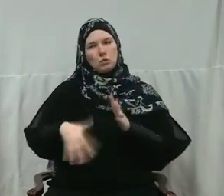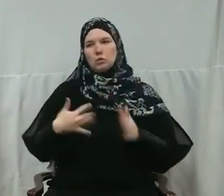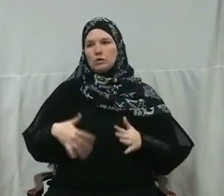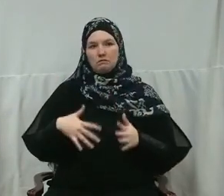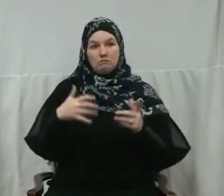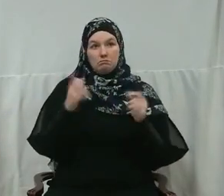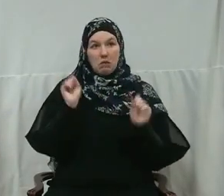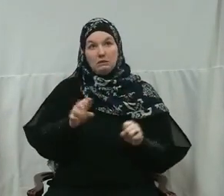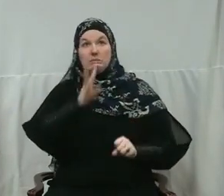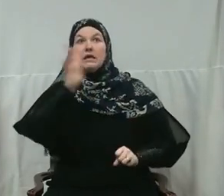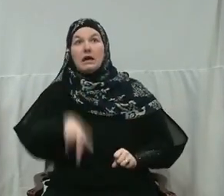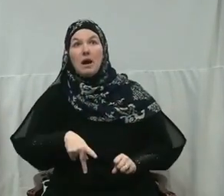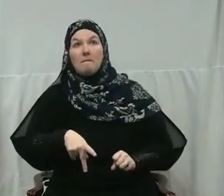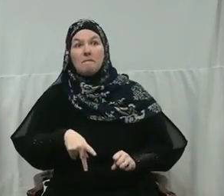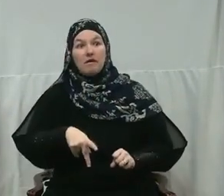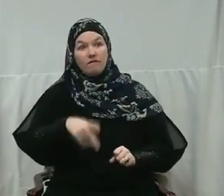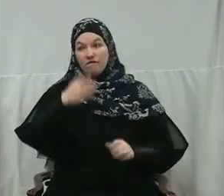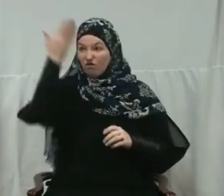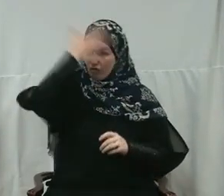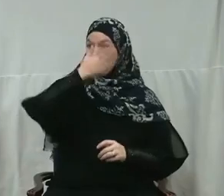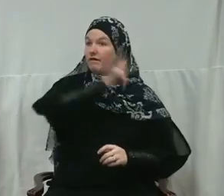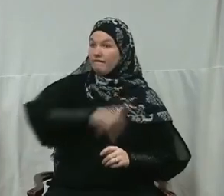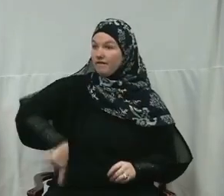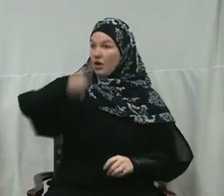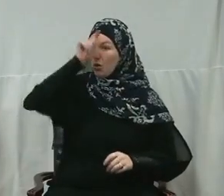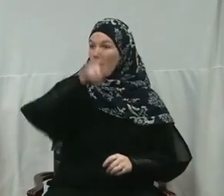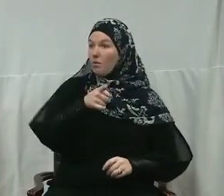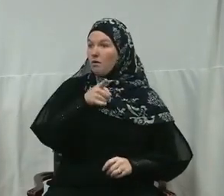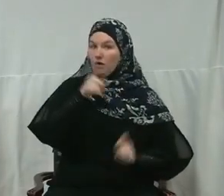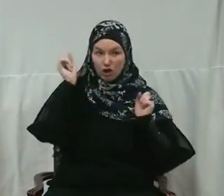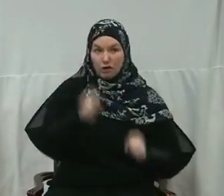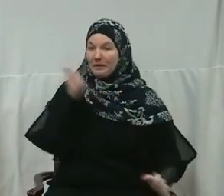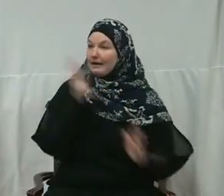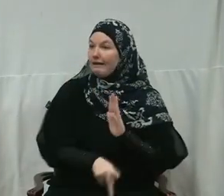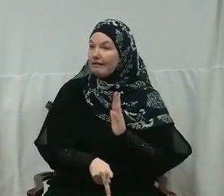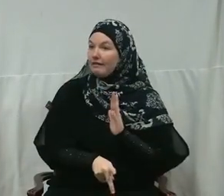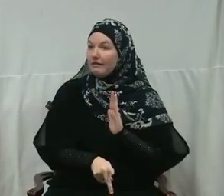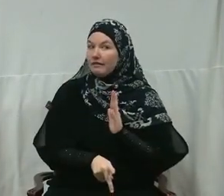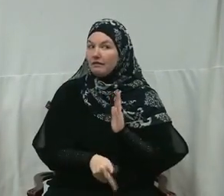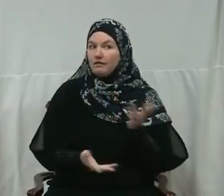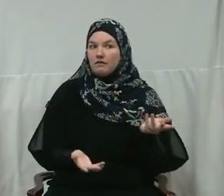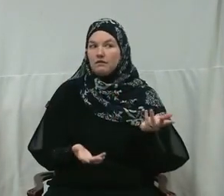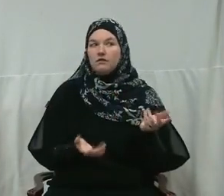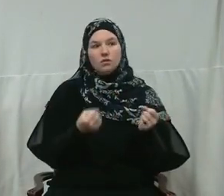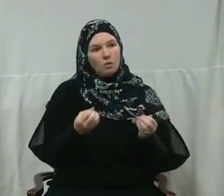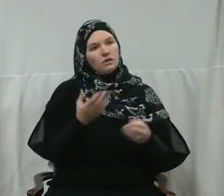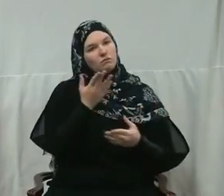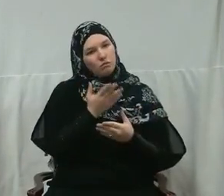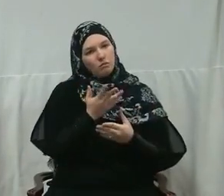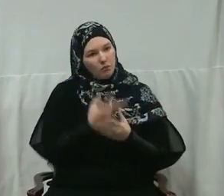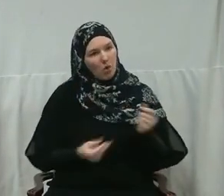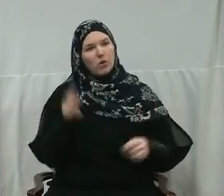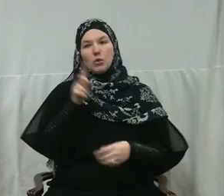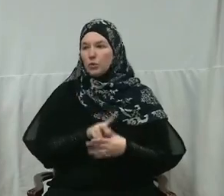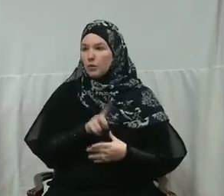killed right in front of Pharaoh, and he was not afraid. So that is both a duty